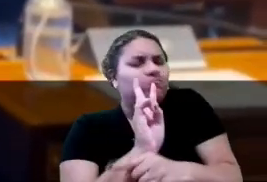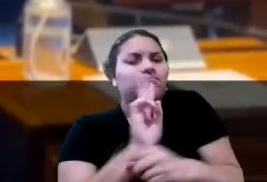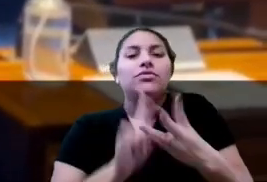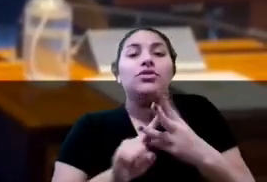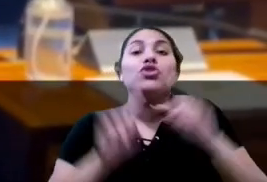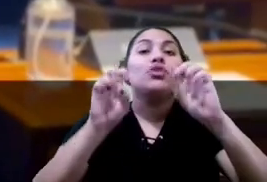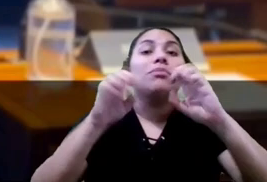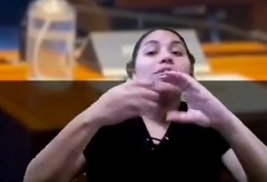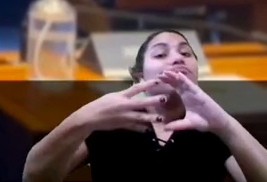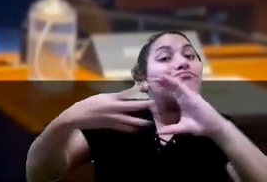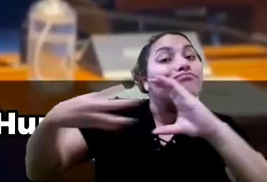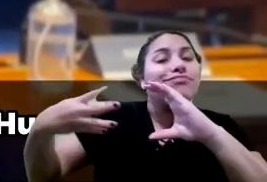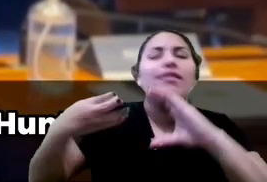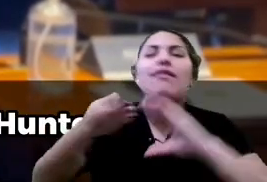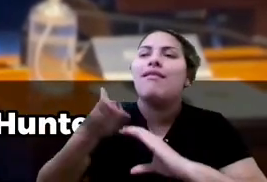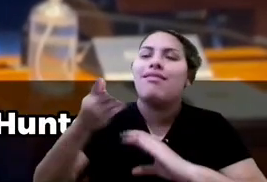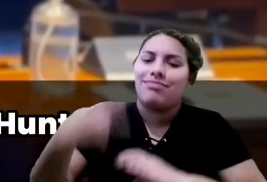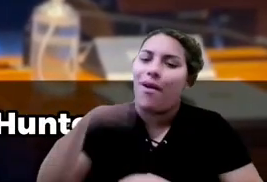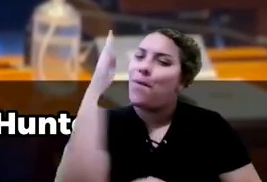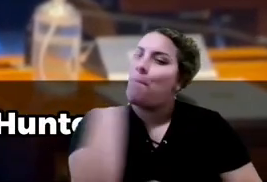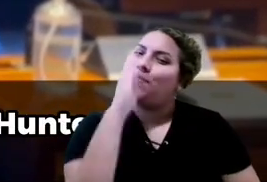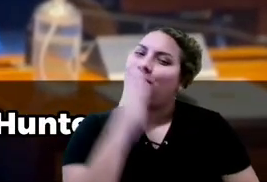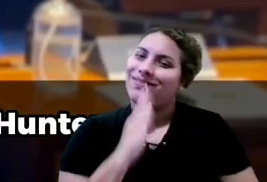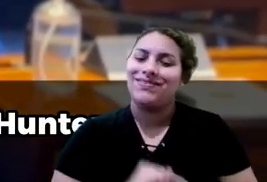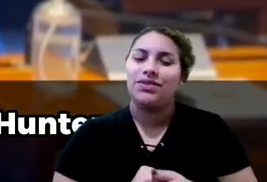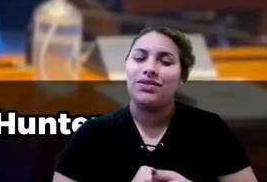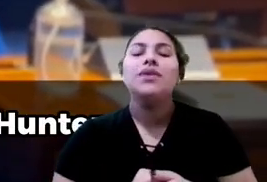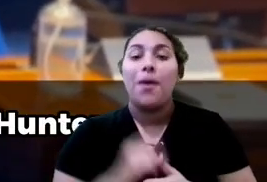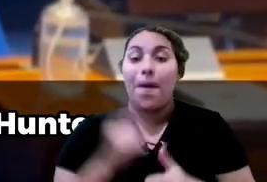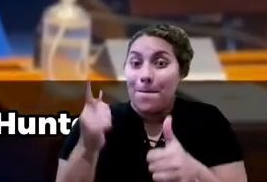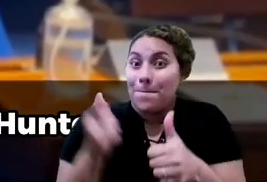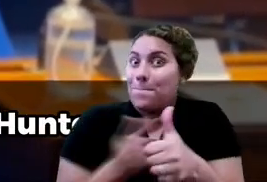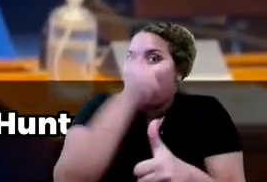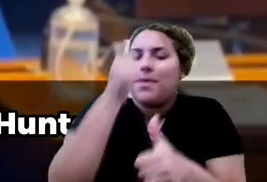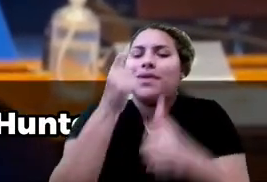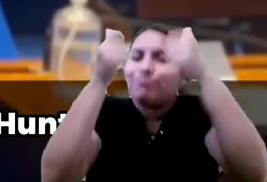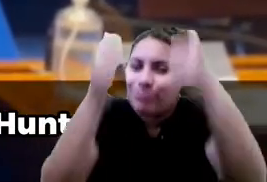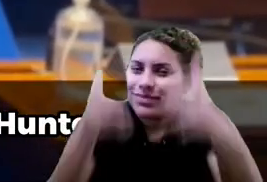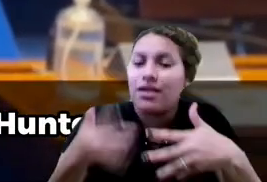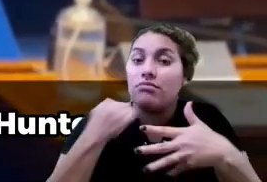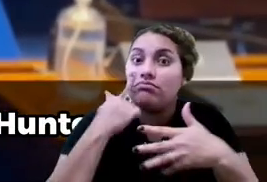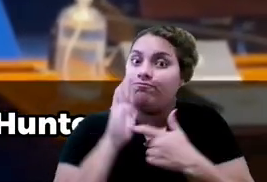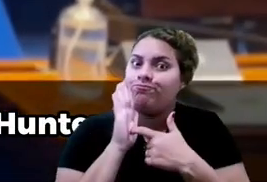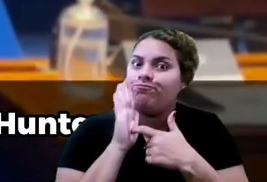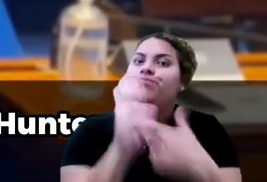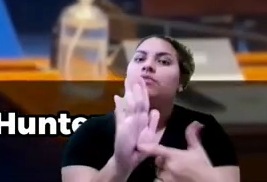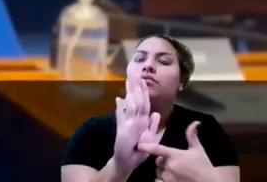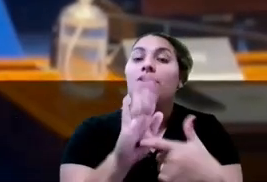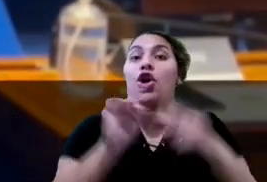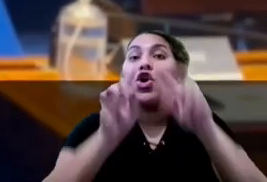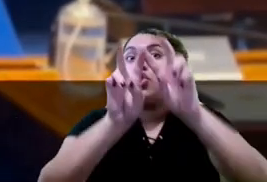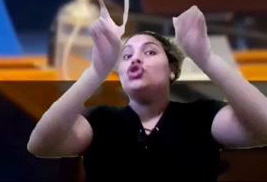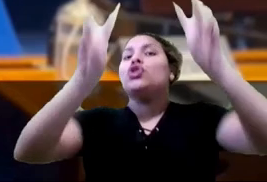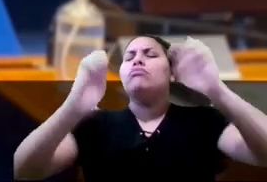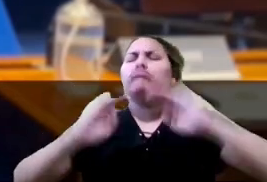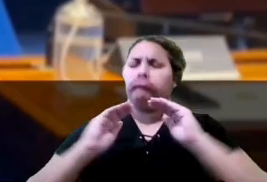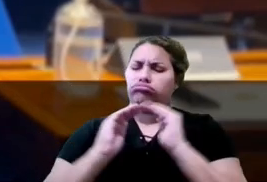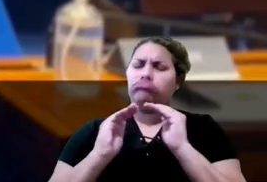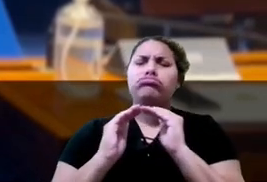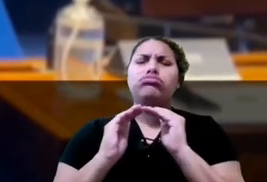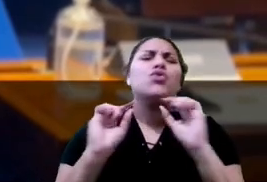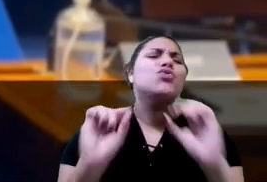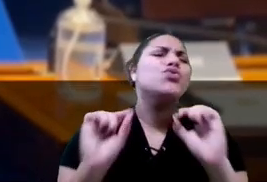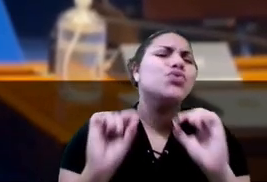perspectives for rare disease in this country. First of all, I'd like to highlight the